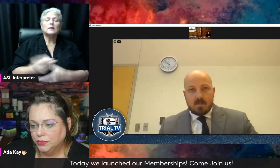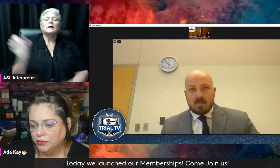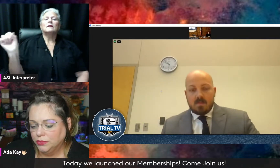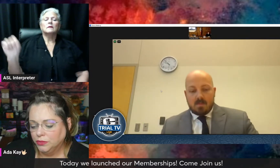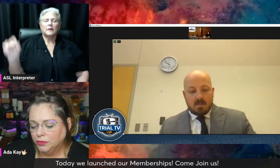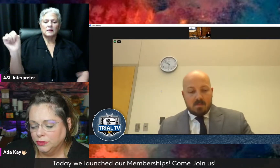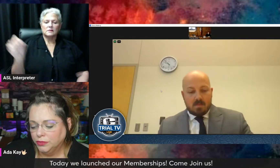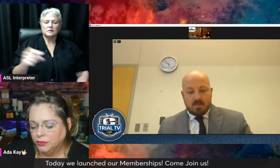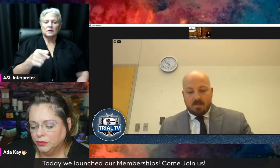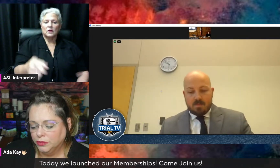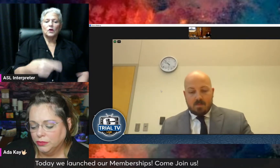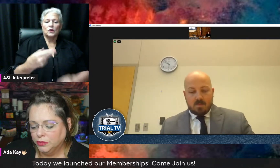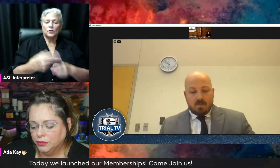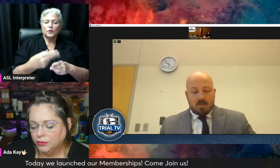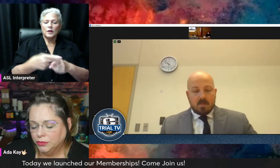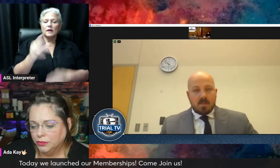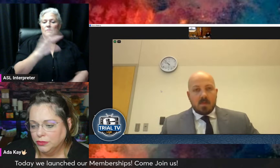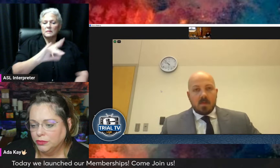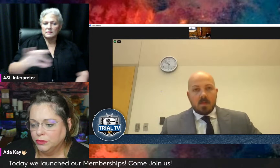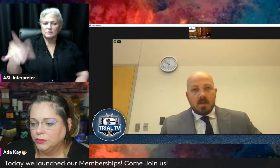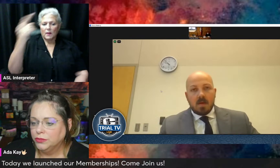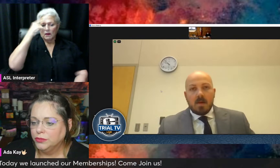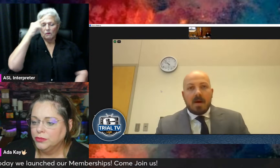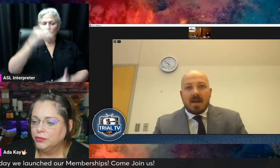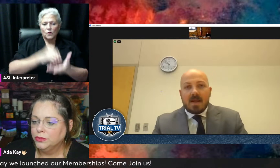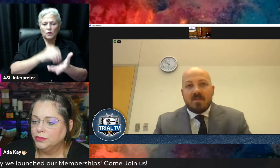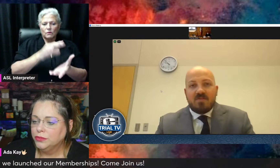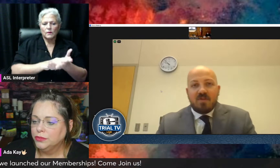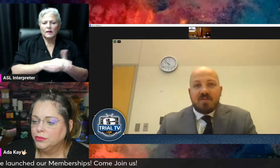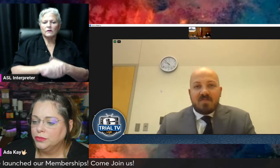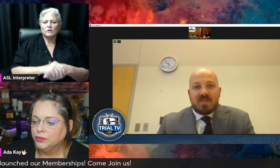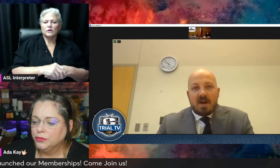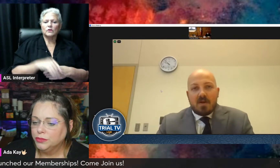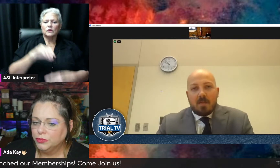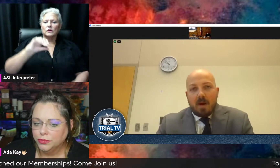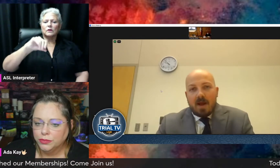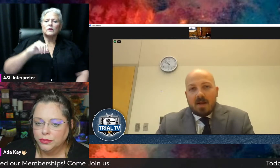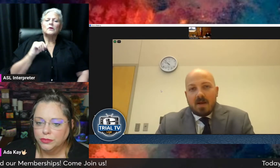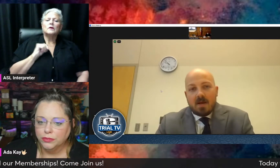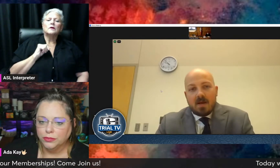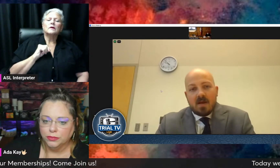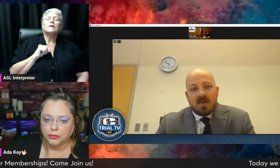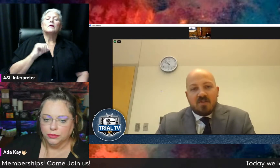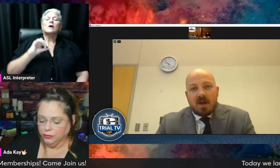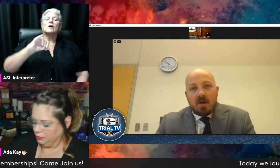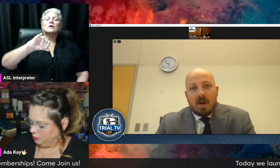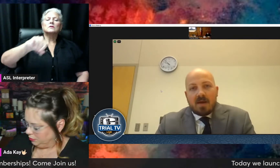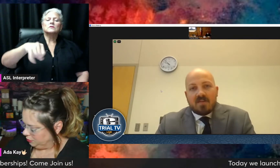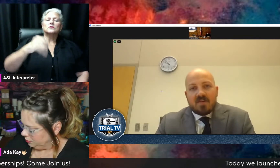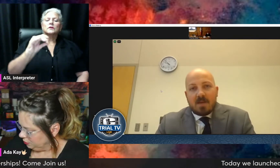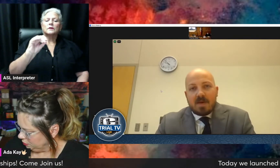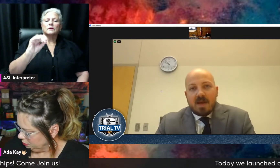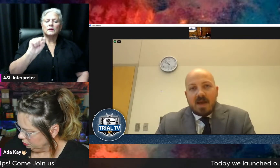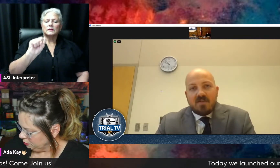you state your name and spell it for the record, please? My name is Joseph Daniel Moret,